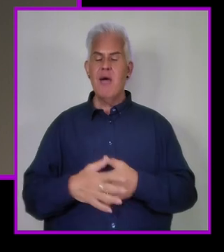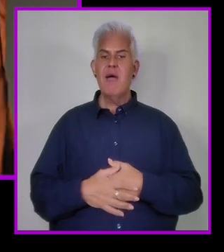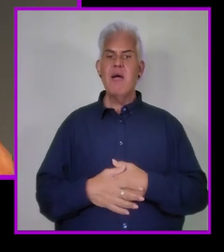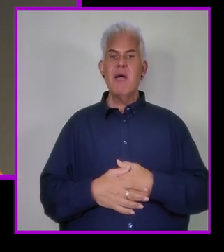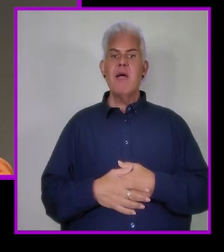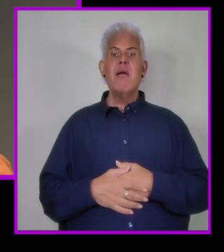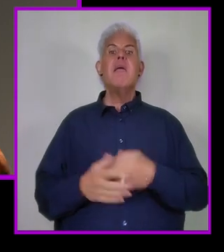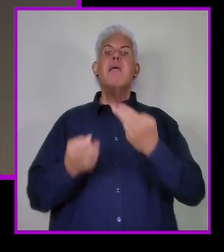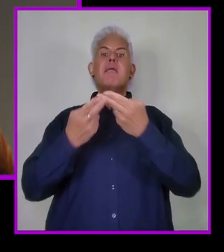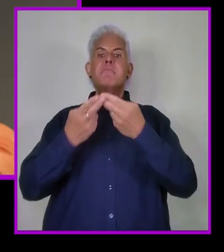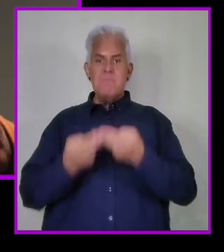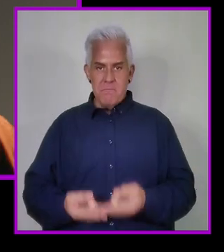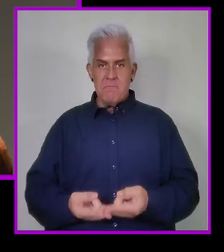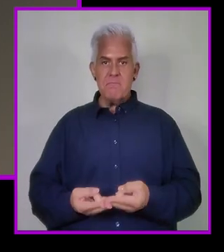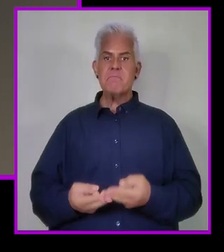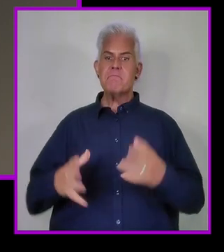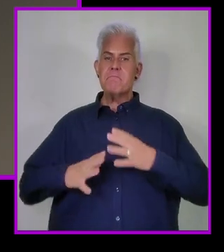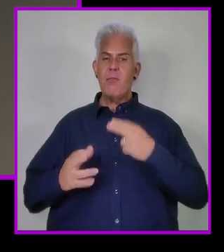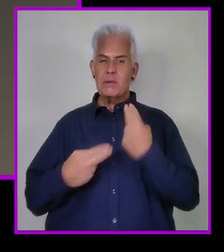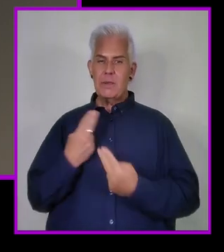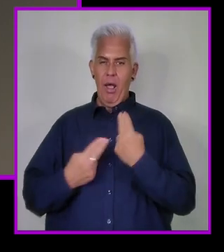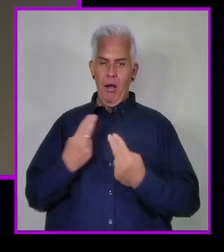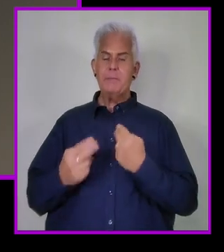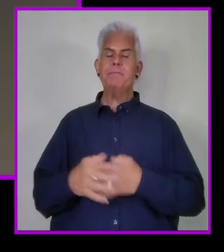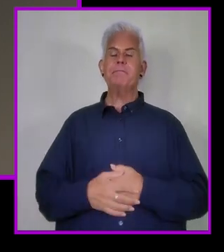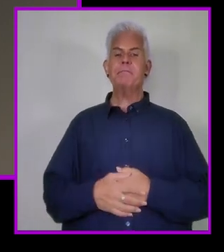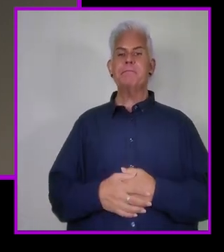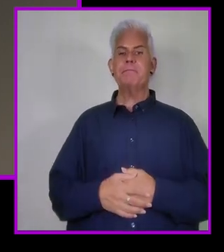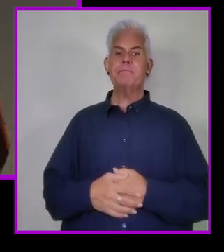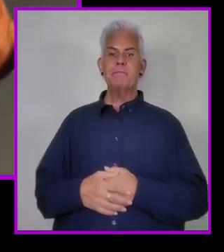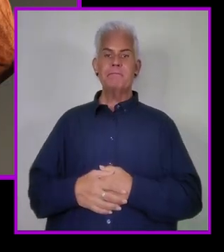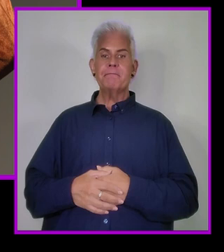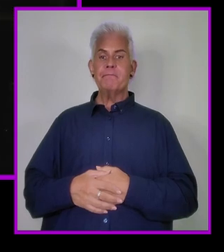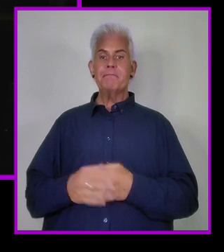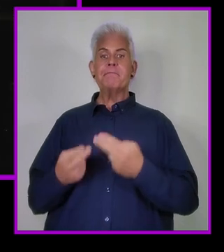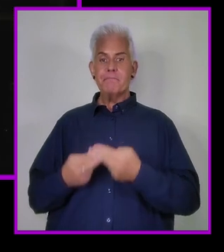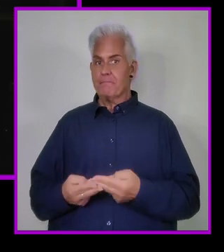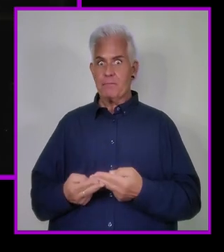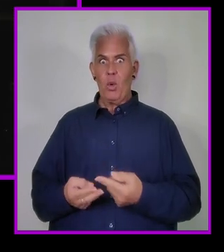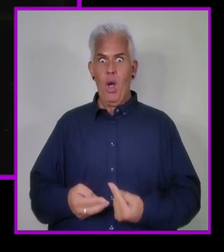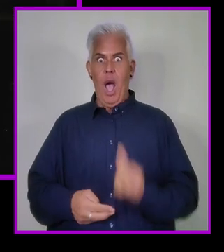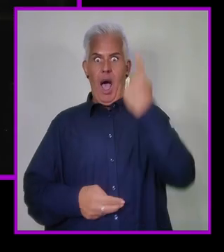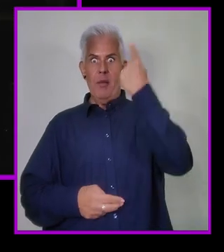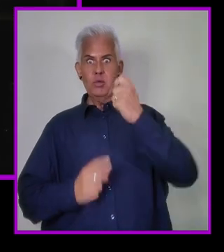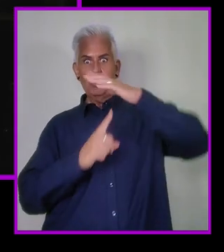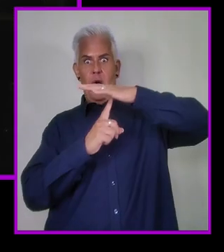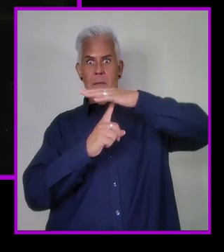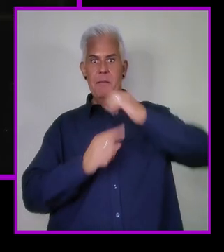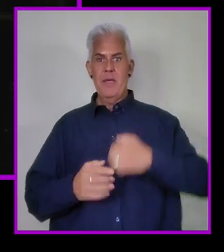she was going to take us down to the floor that we were going to the dinner on. And instead we went whizzing up. We went up to the top